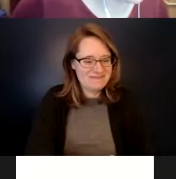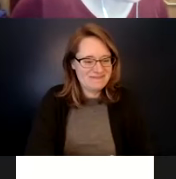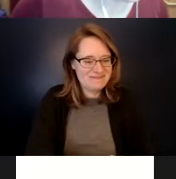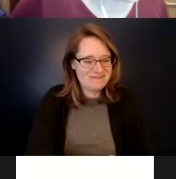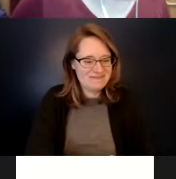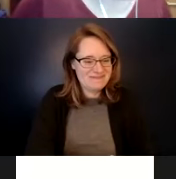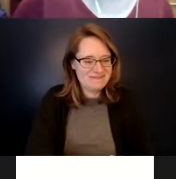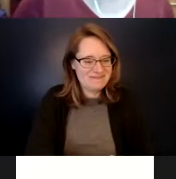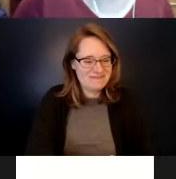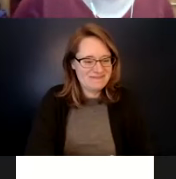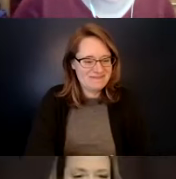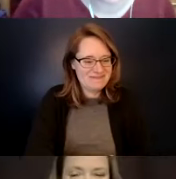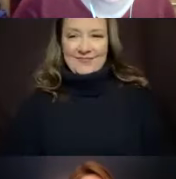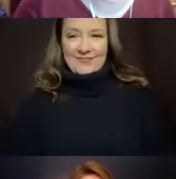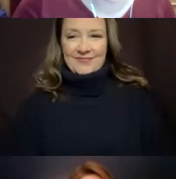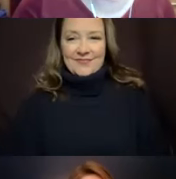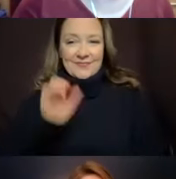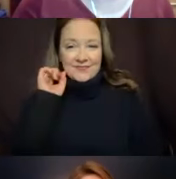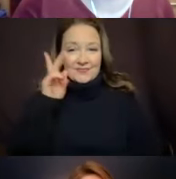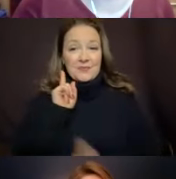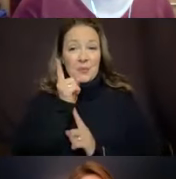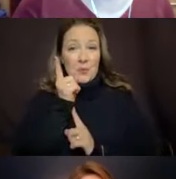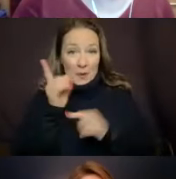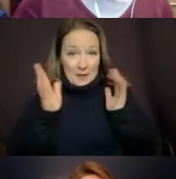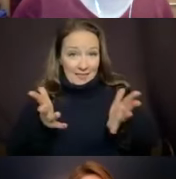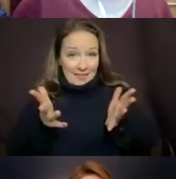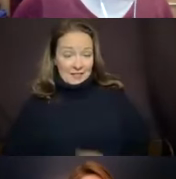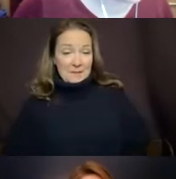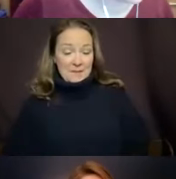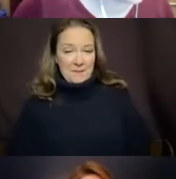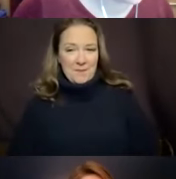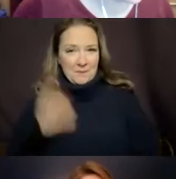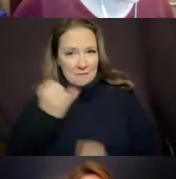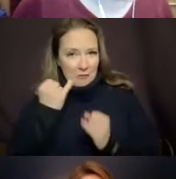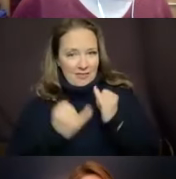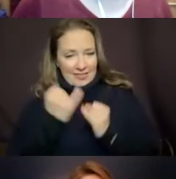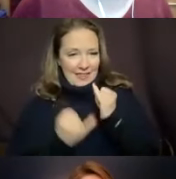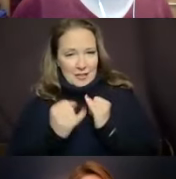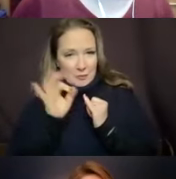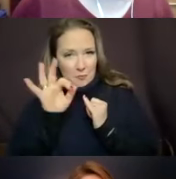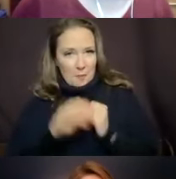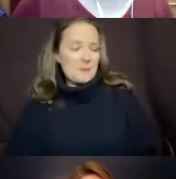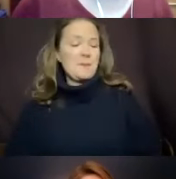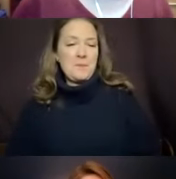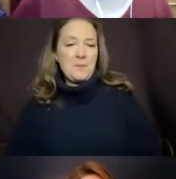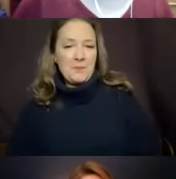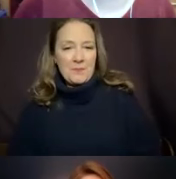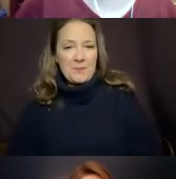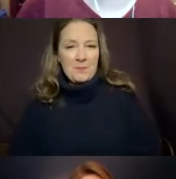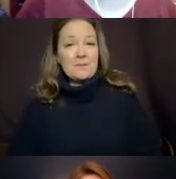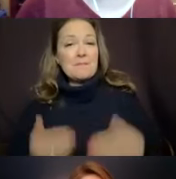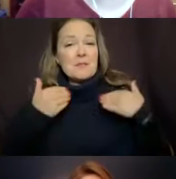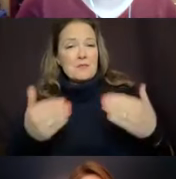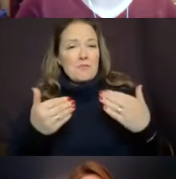All right, folks, we have 1 minute left in our very last prompt. So go ahead and wrap